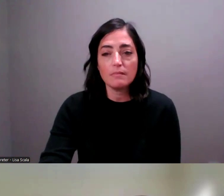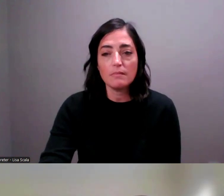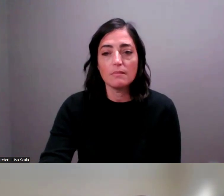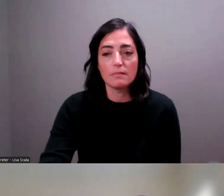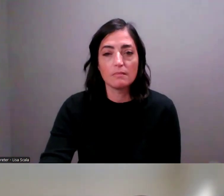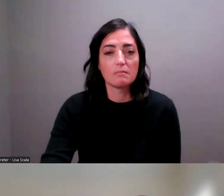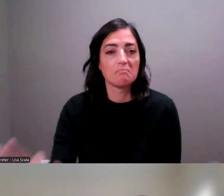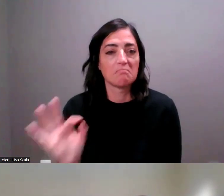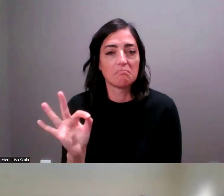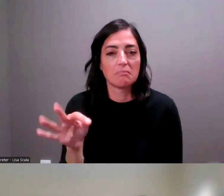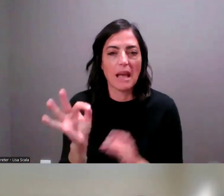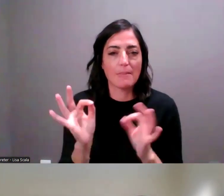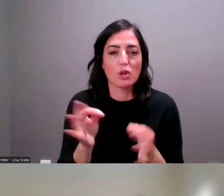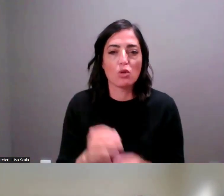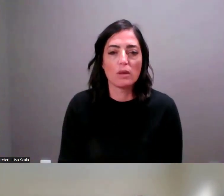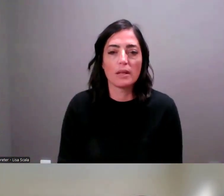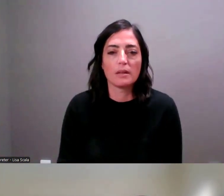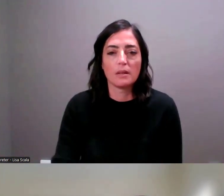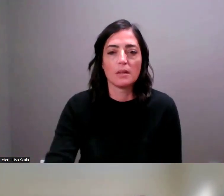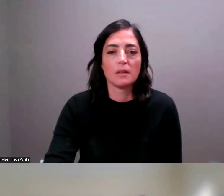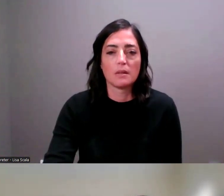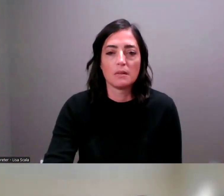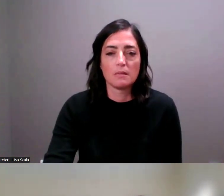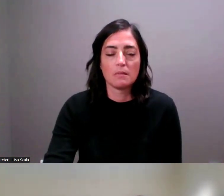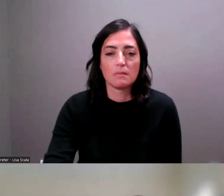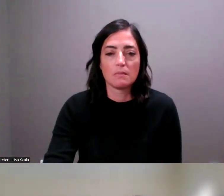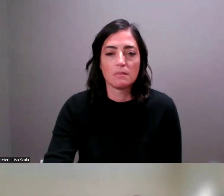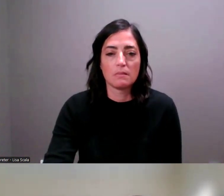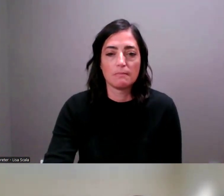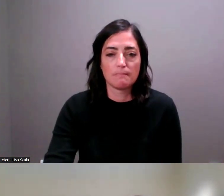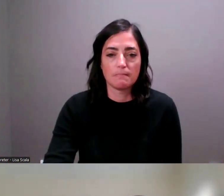Yeah, absolutely. Thank you, Tatum.